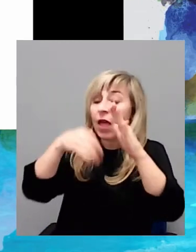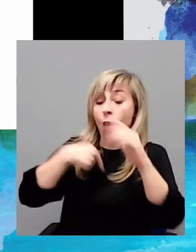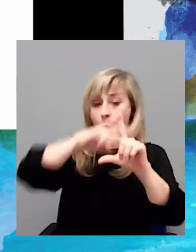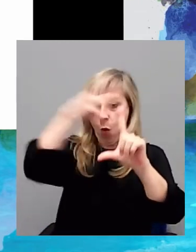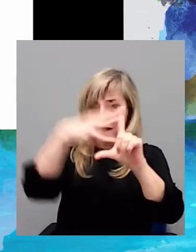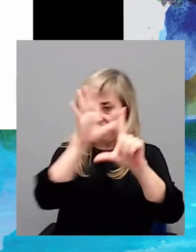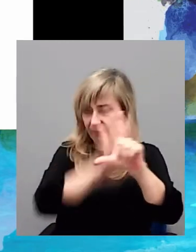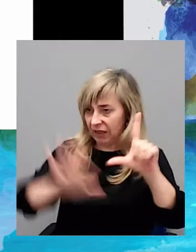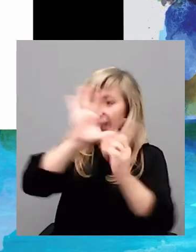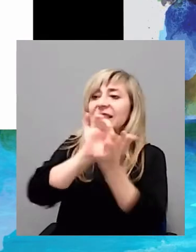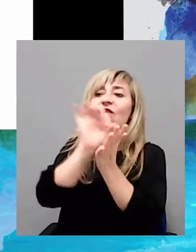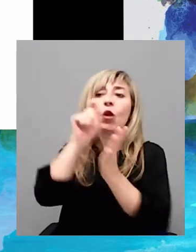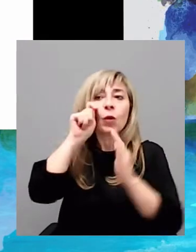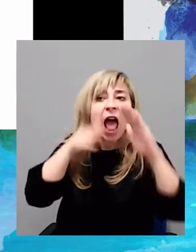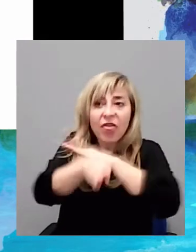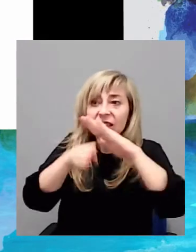your webpage.